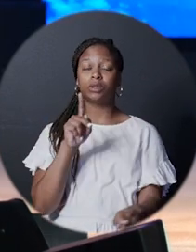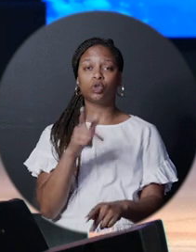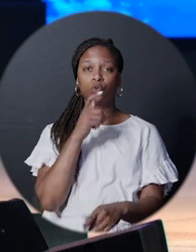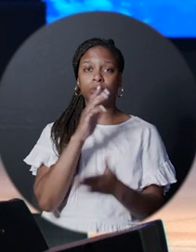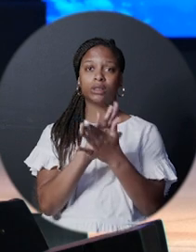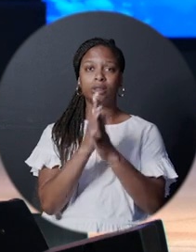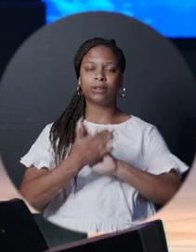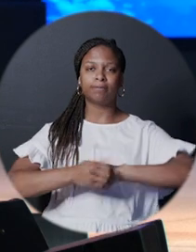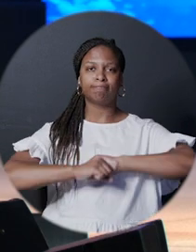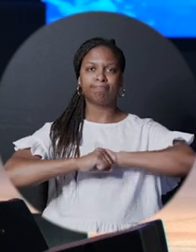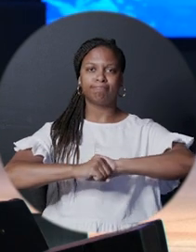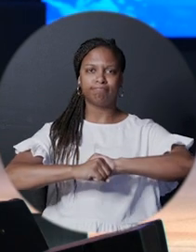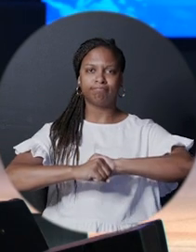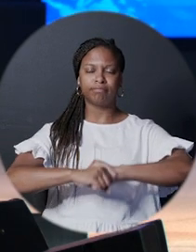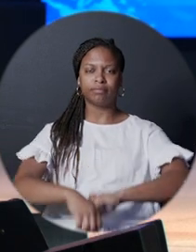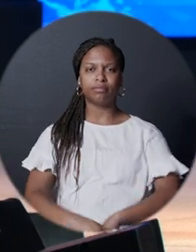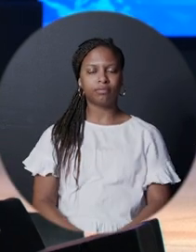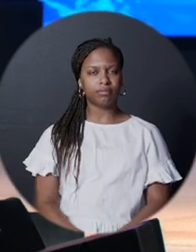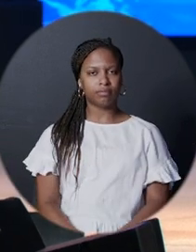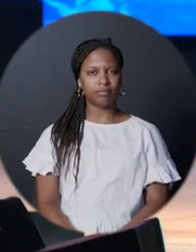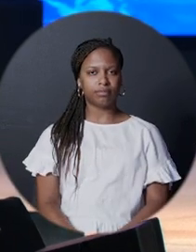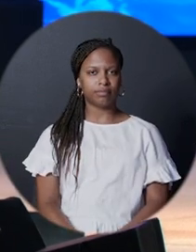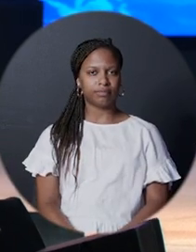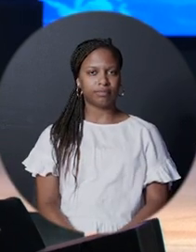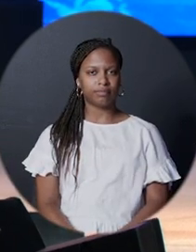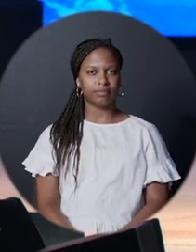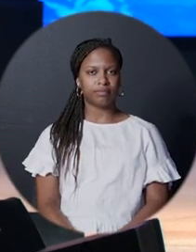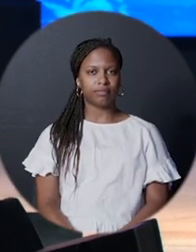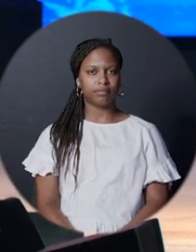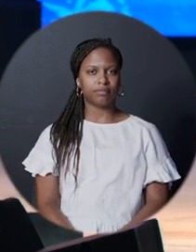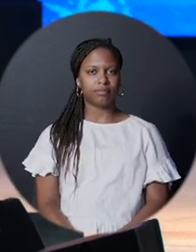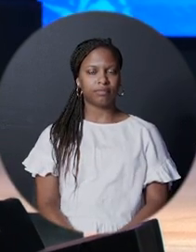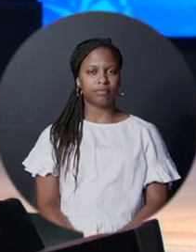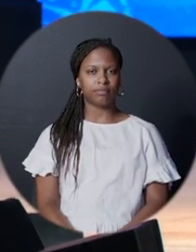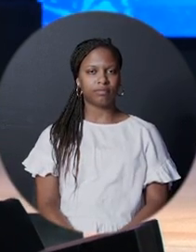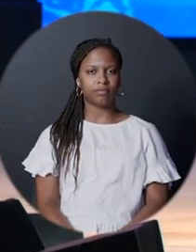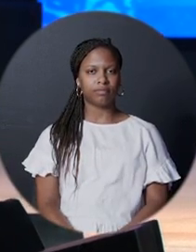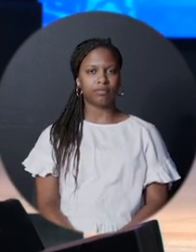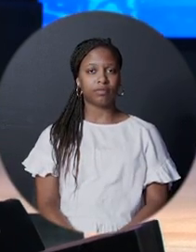happens to a people who become defensive.